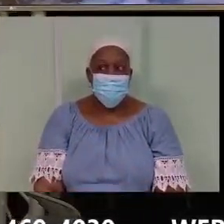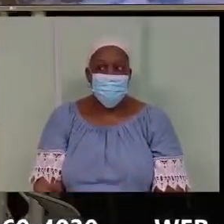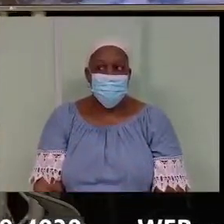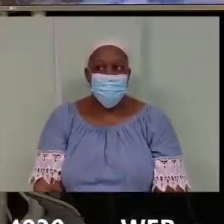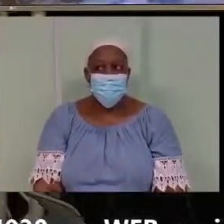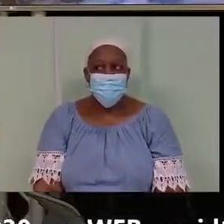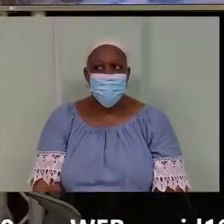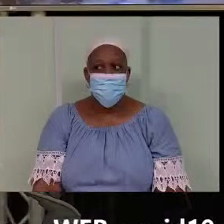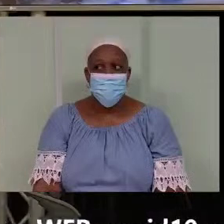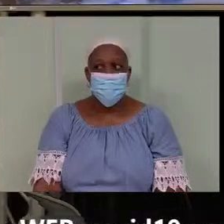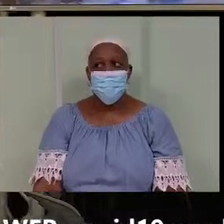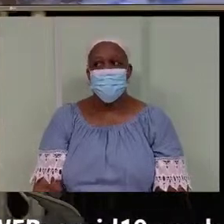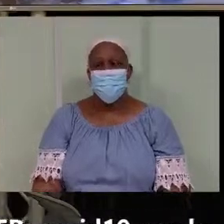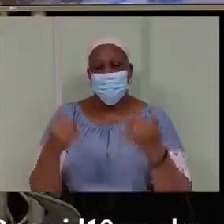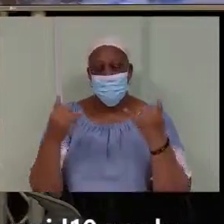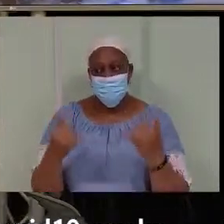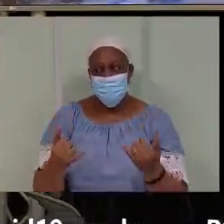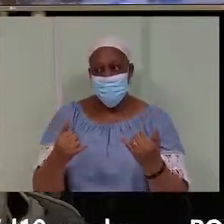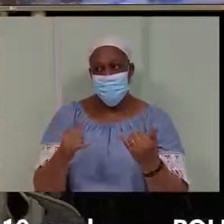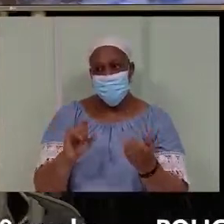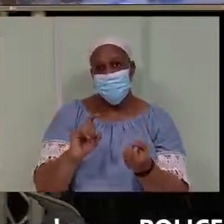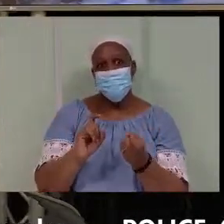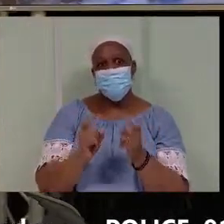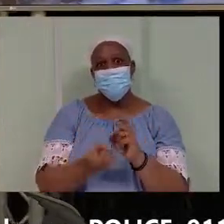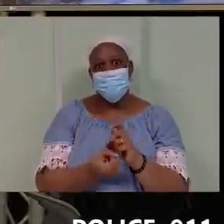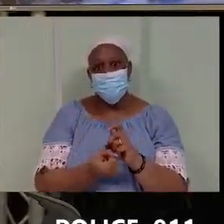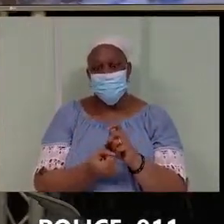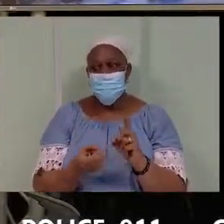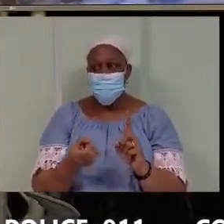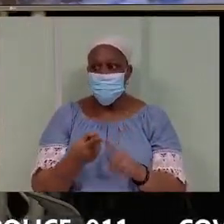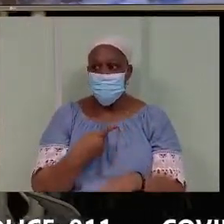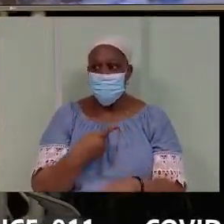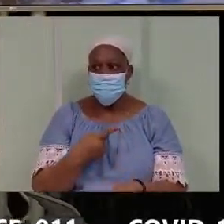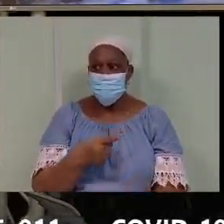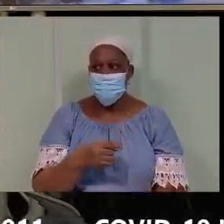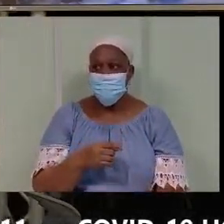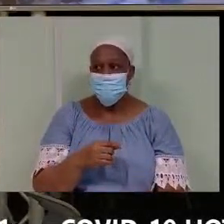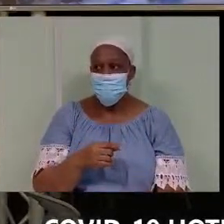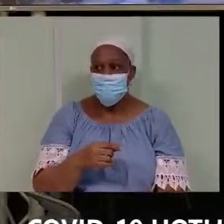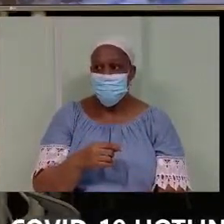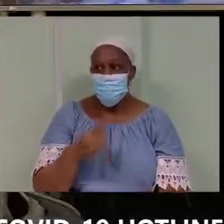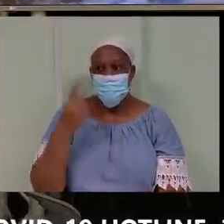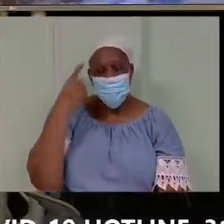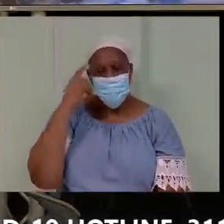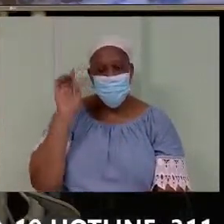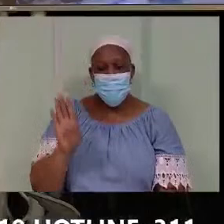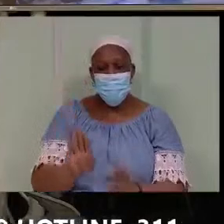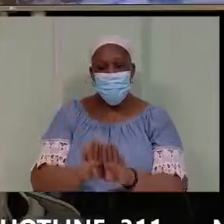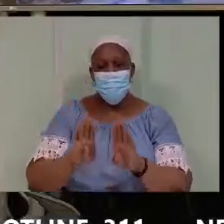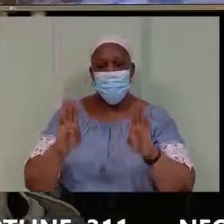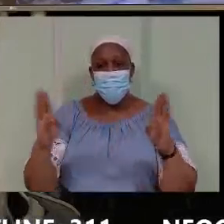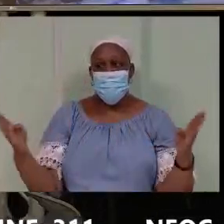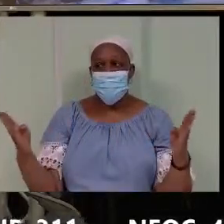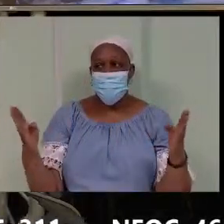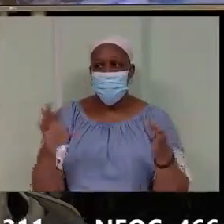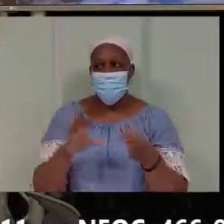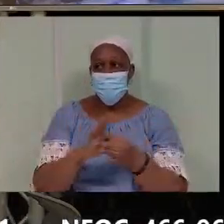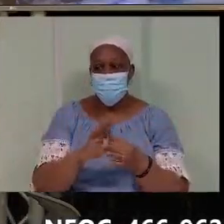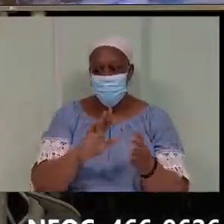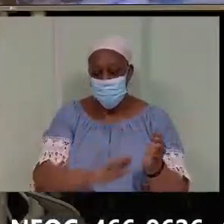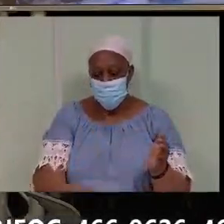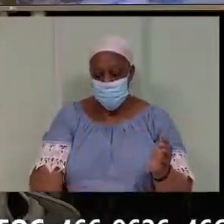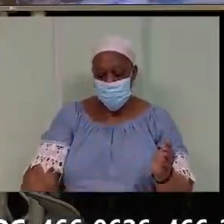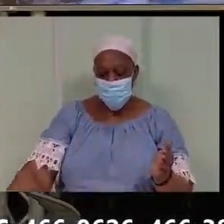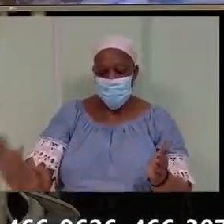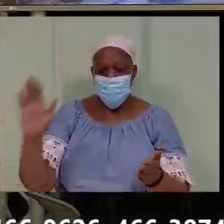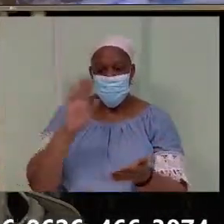I now turn my attention to the proposed plan for the reopening of the primary and